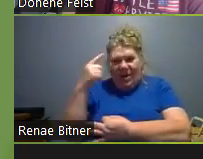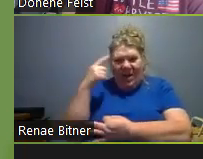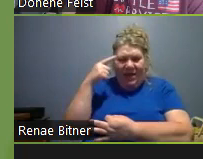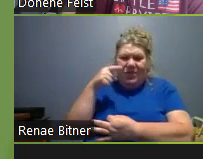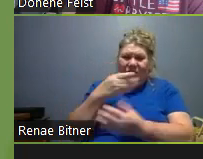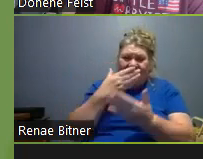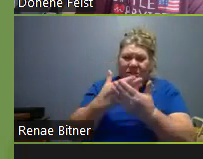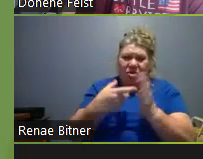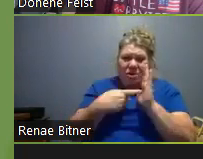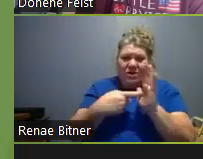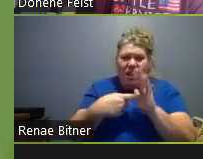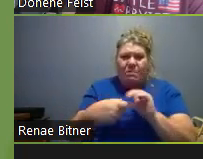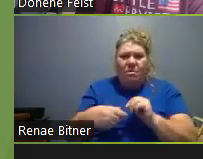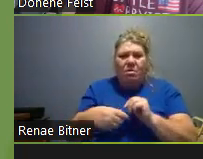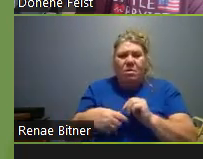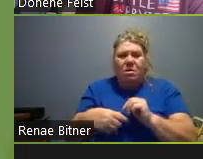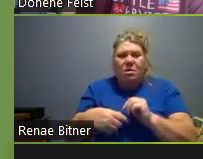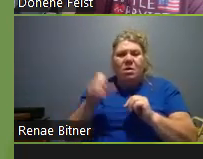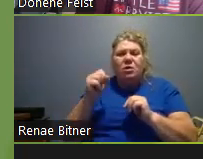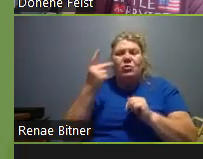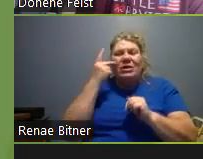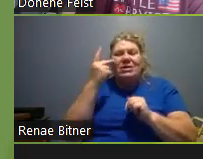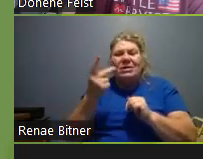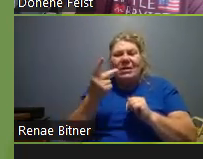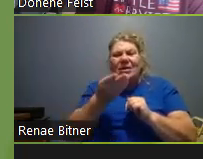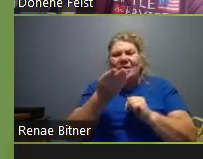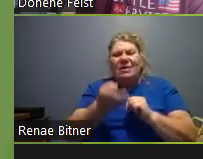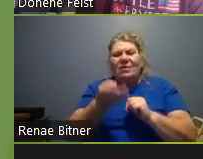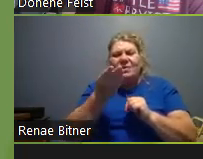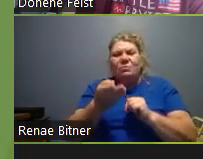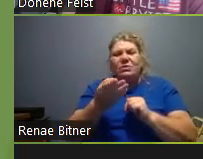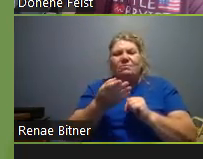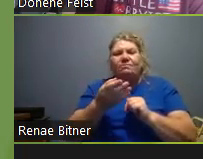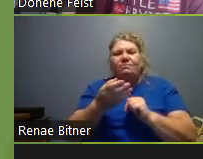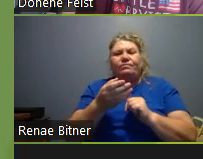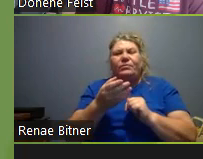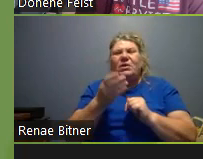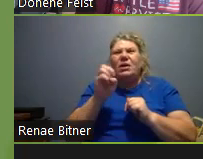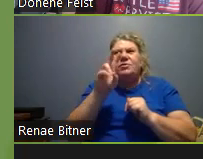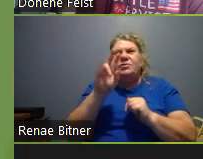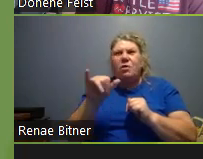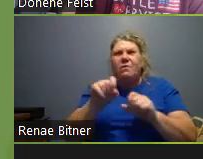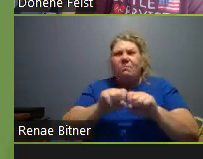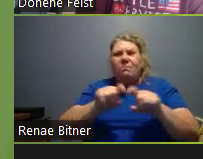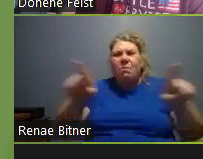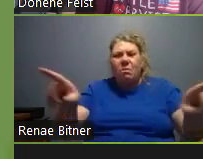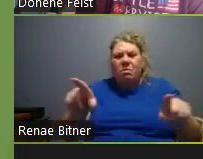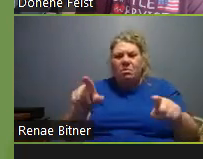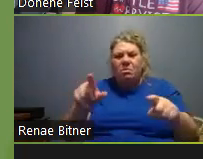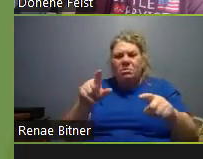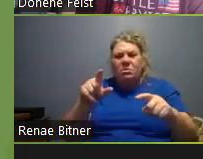illustration of that. You can see there was a survey that was done to rank